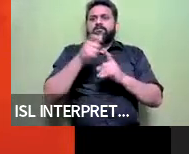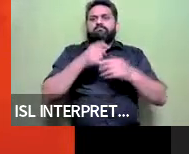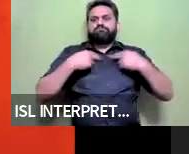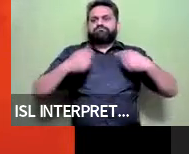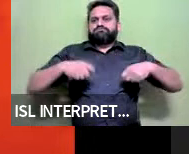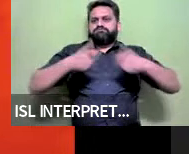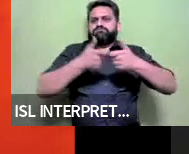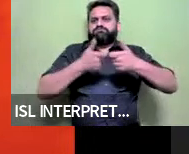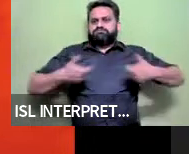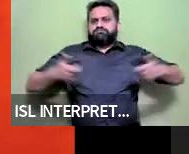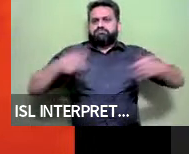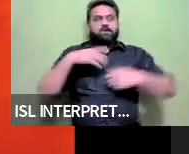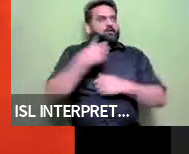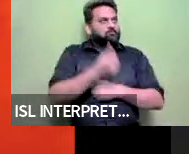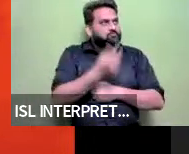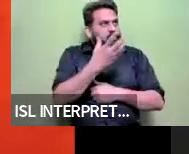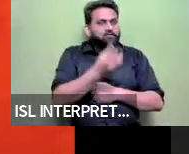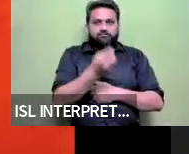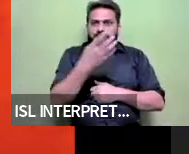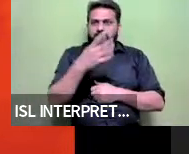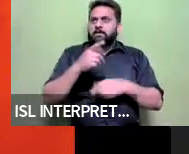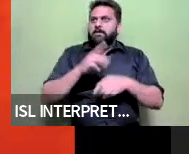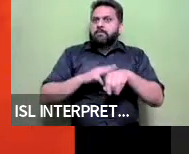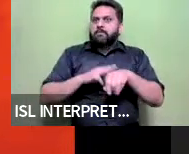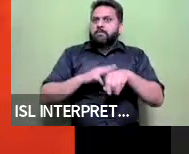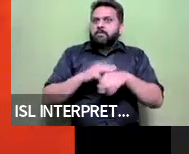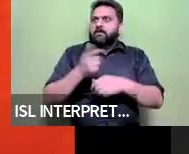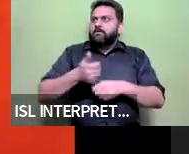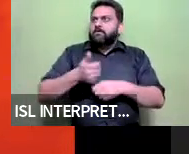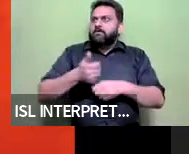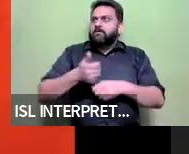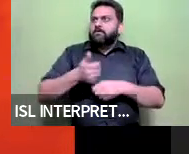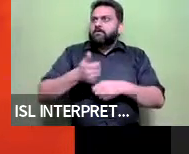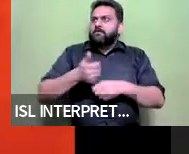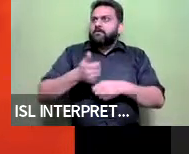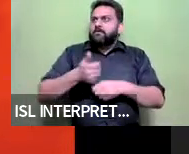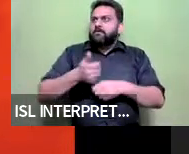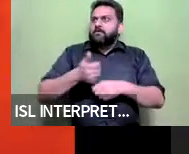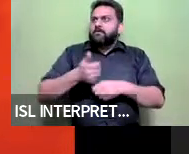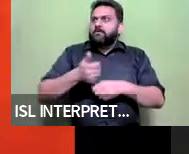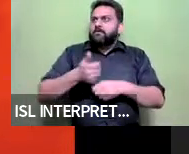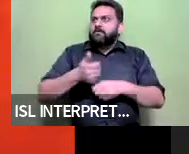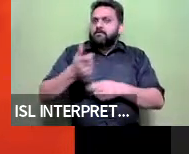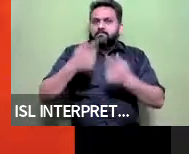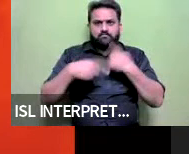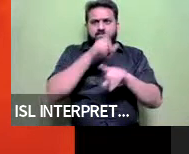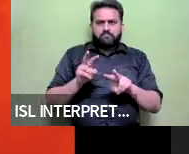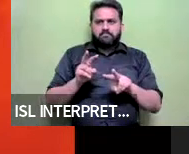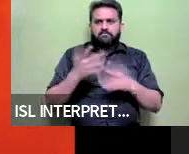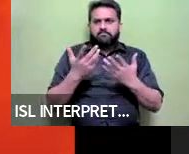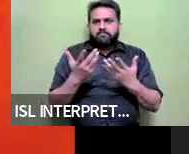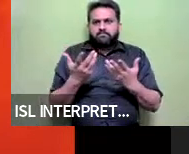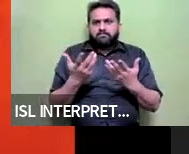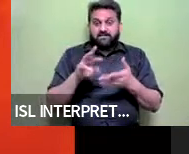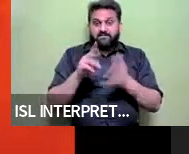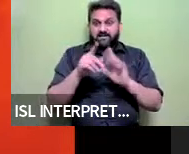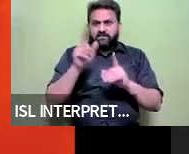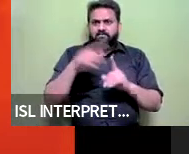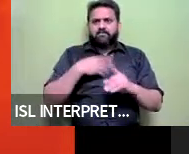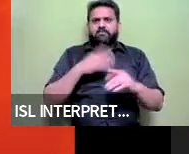good morning, Mr. President and members of the tribunal, immediately people will know that you are nervous. So you have to get through with